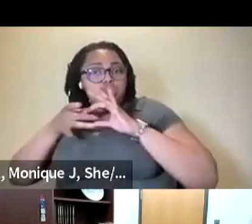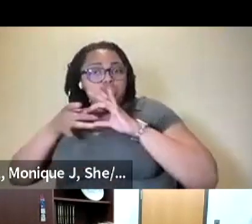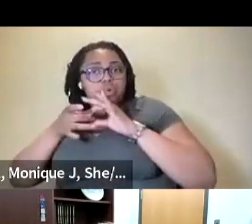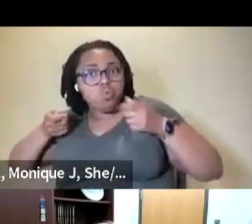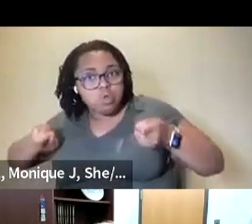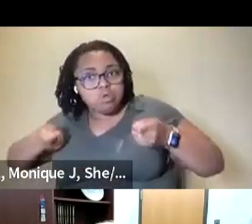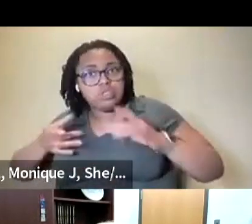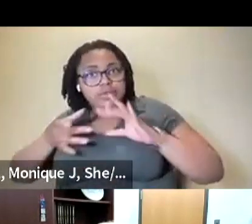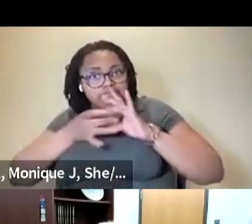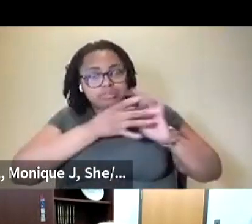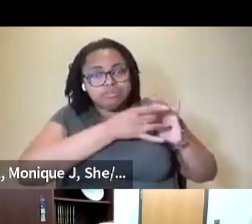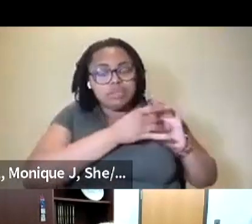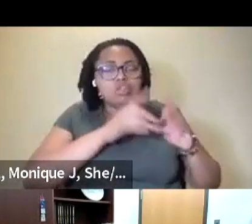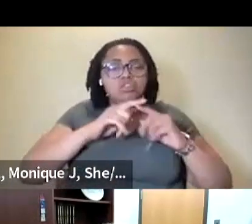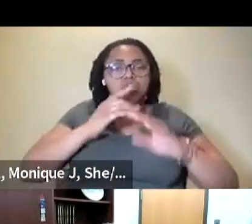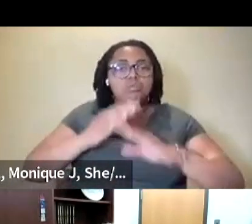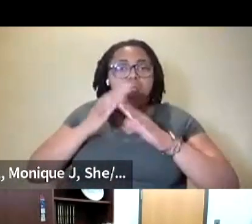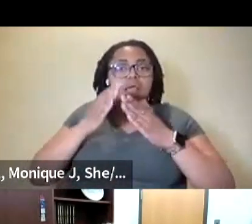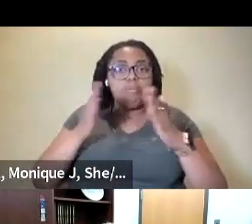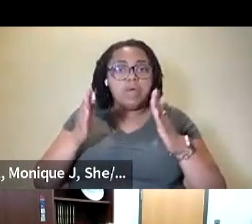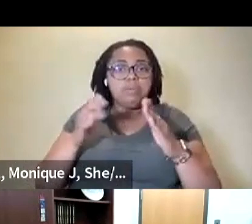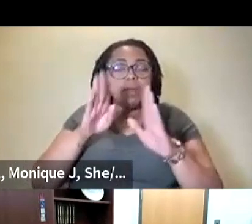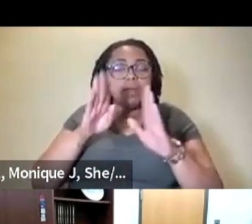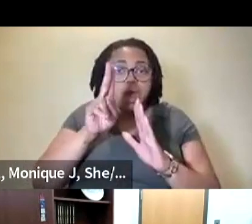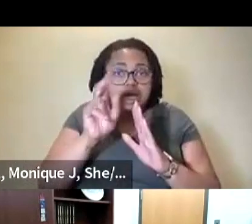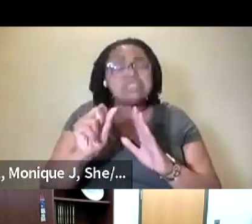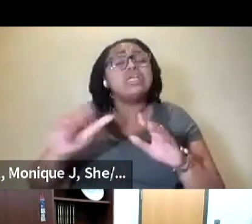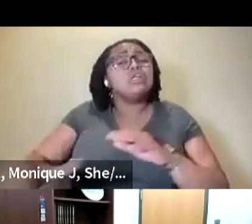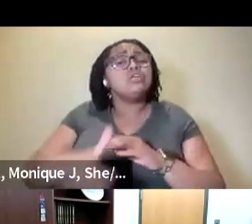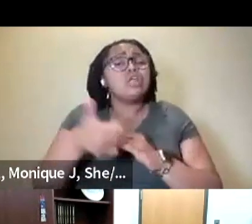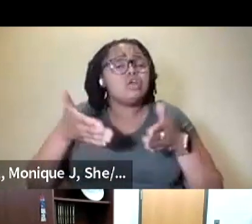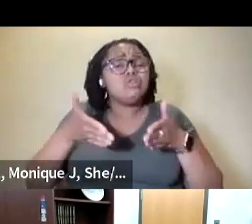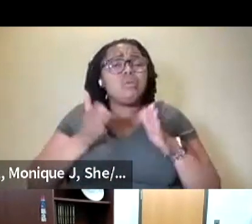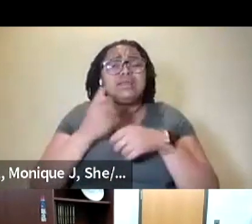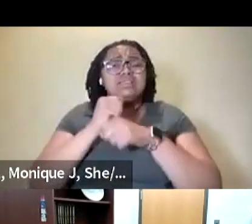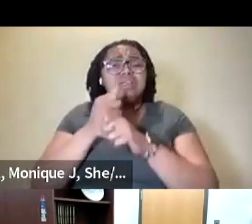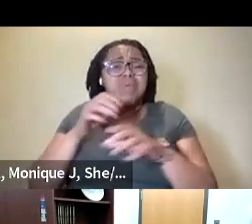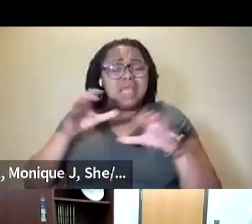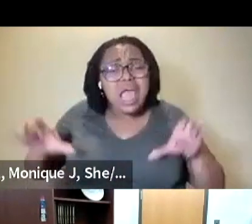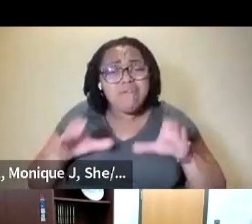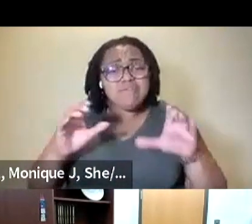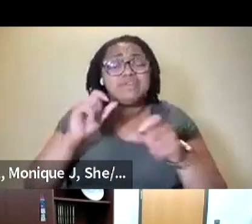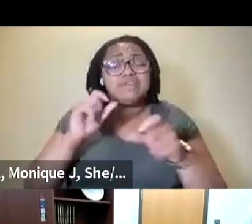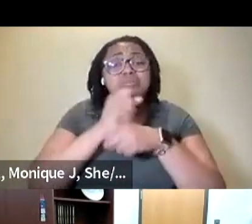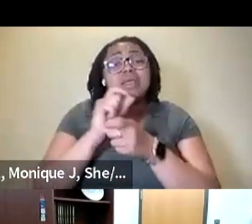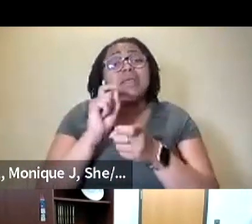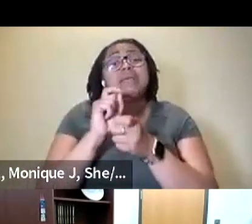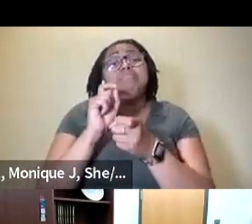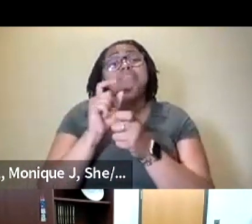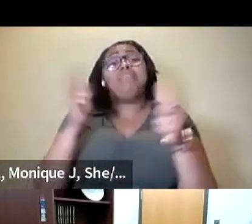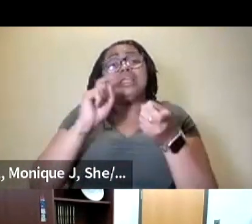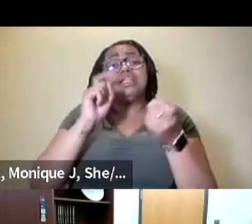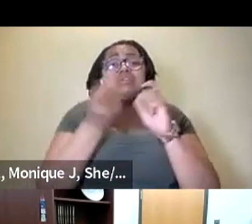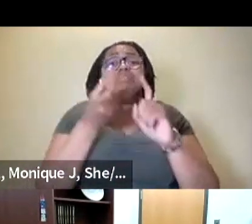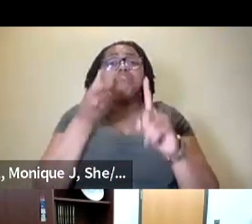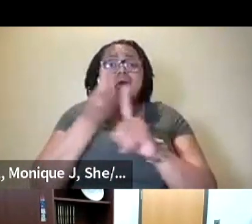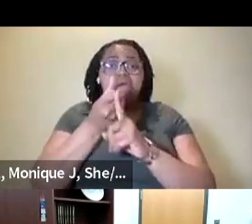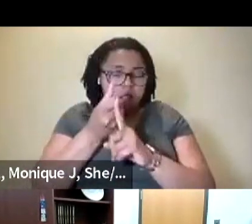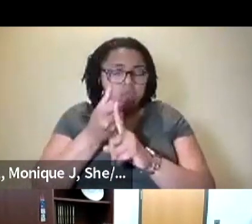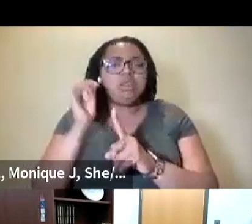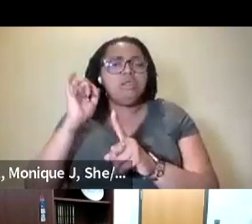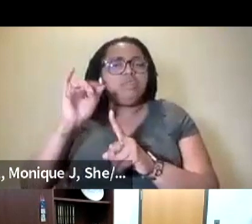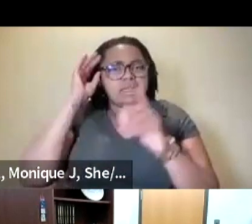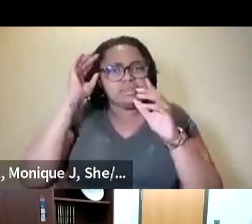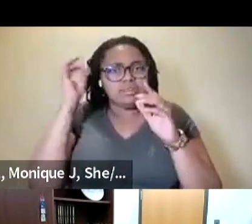that we make effort that end up making a big impact. And so that's just been something that's been on my mind, and I wanted to